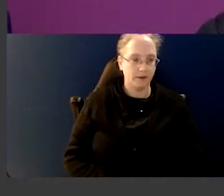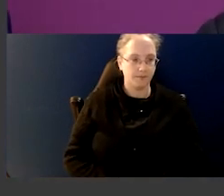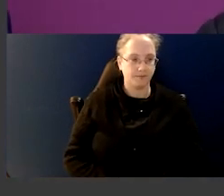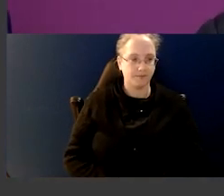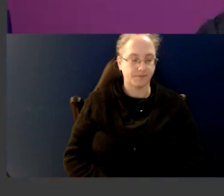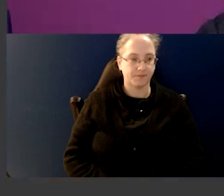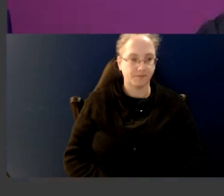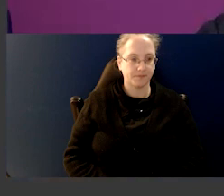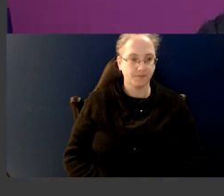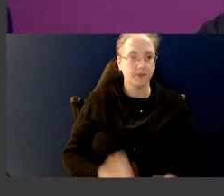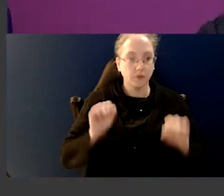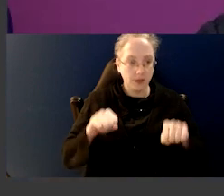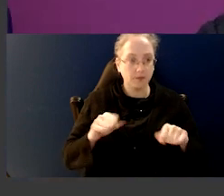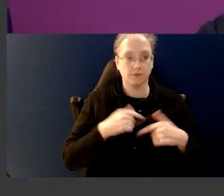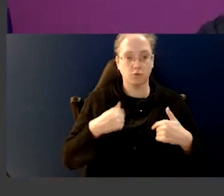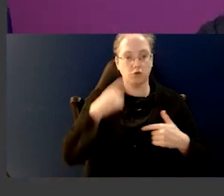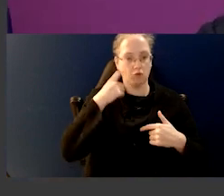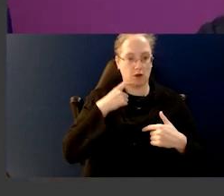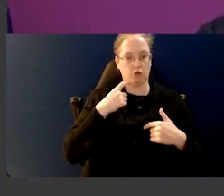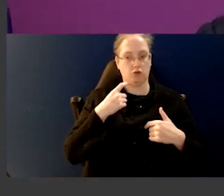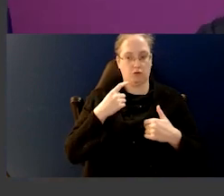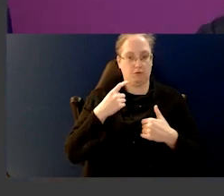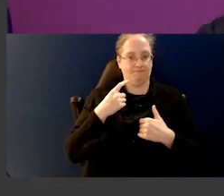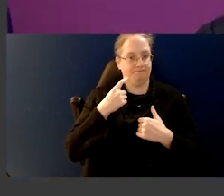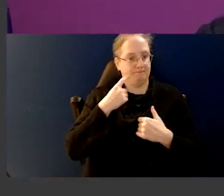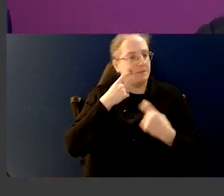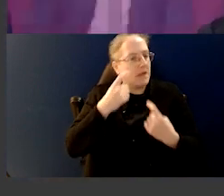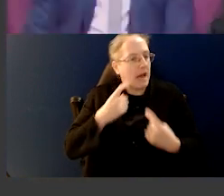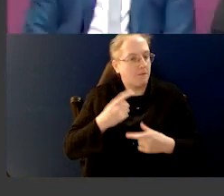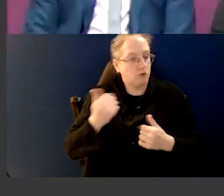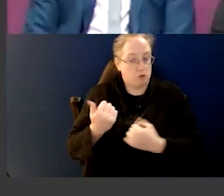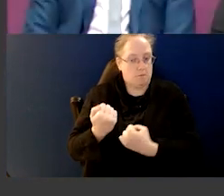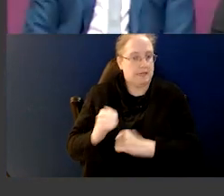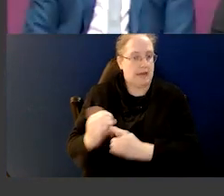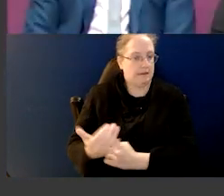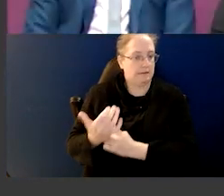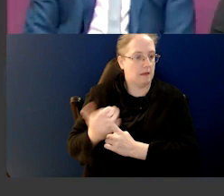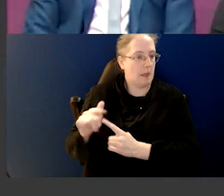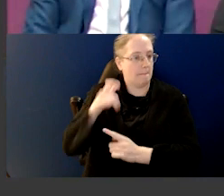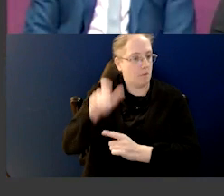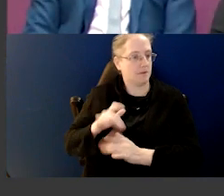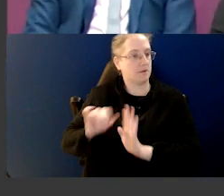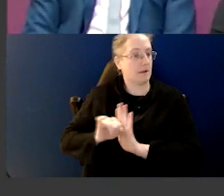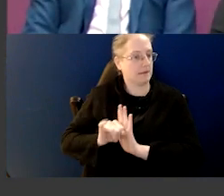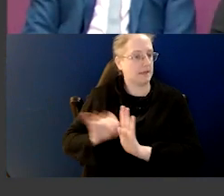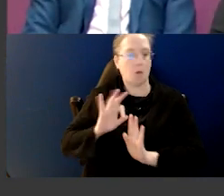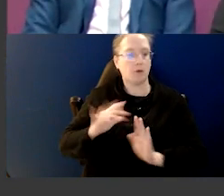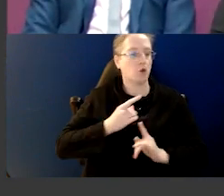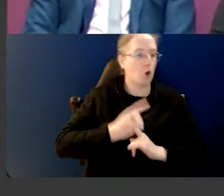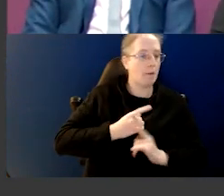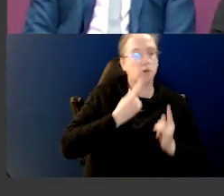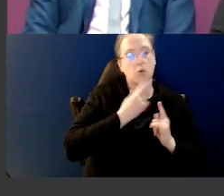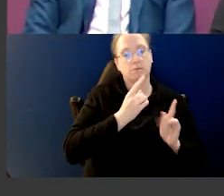do take every precaution to protect that person's identity, and we don't comment or share that information.